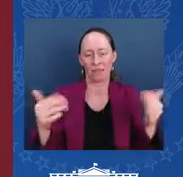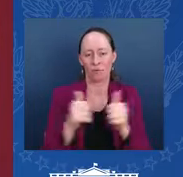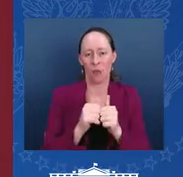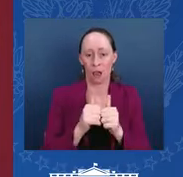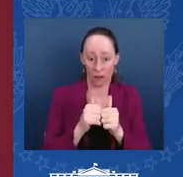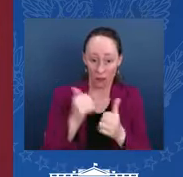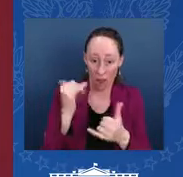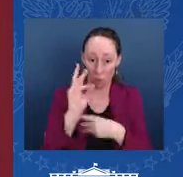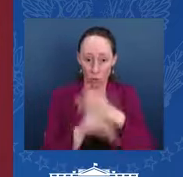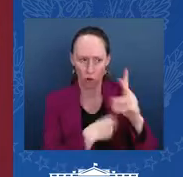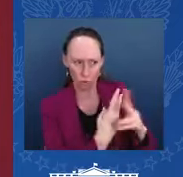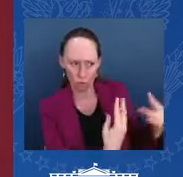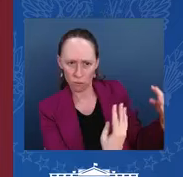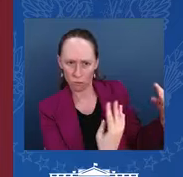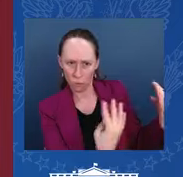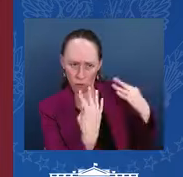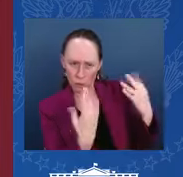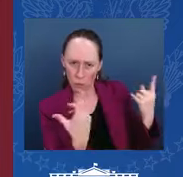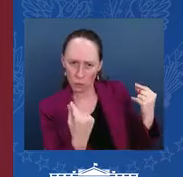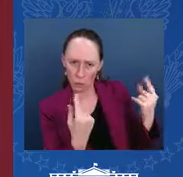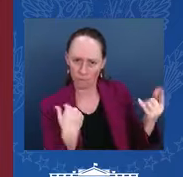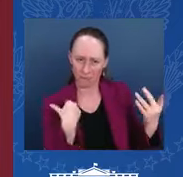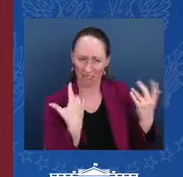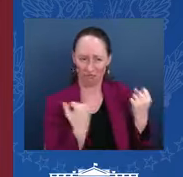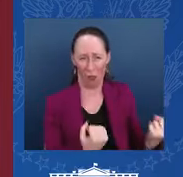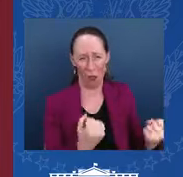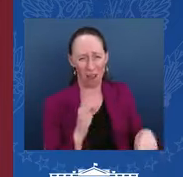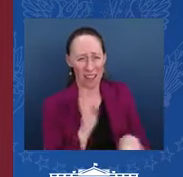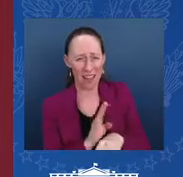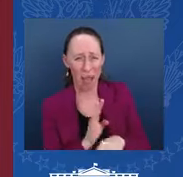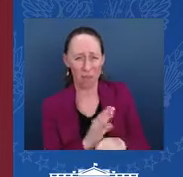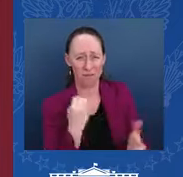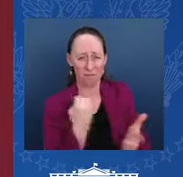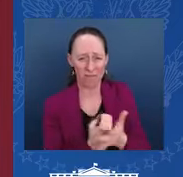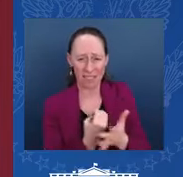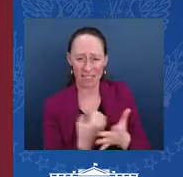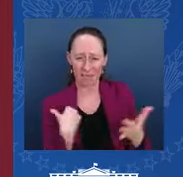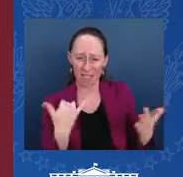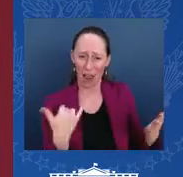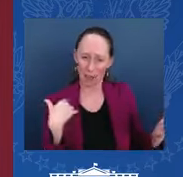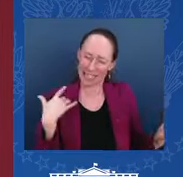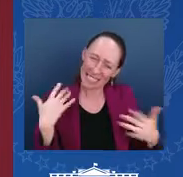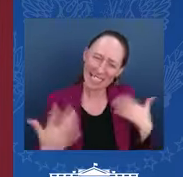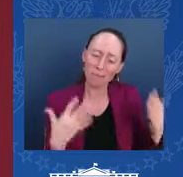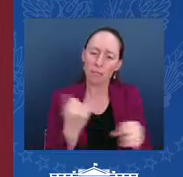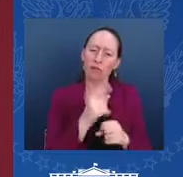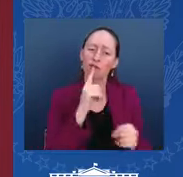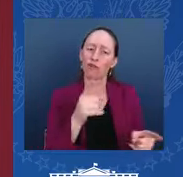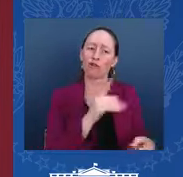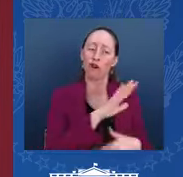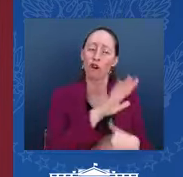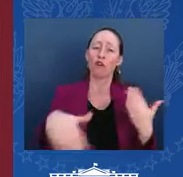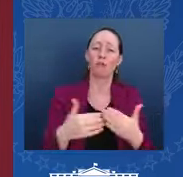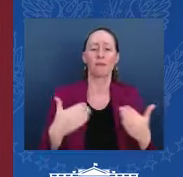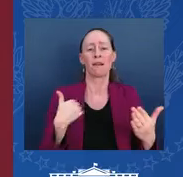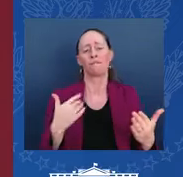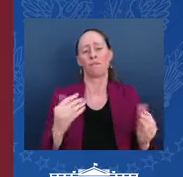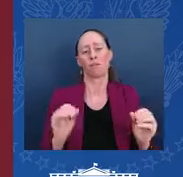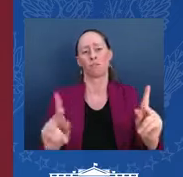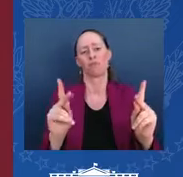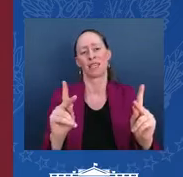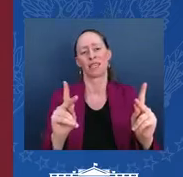world. And now we just got to make sure it's available to every single American. So I leave you by saying,